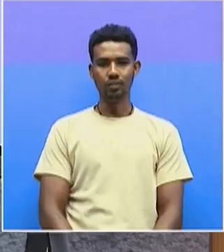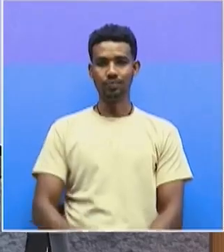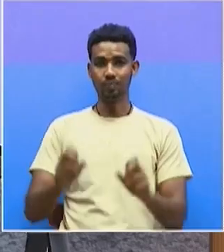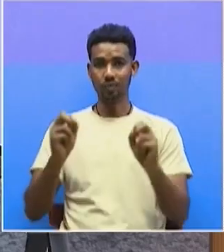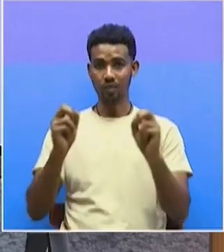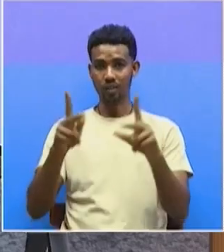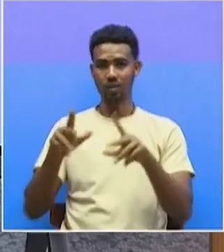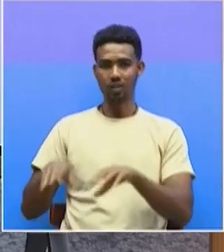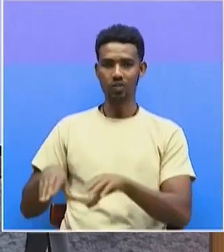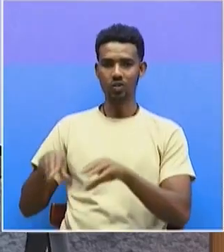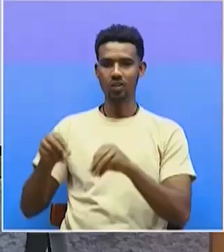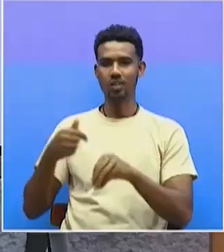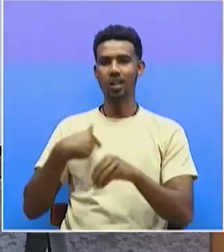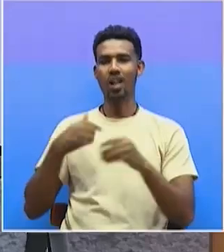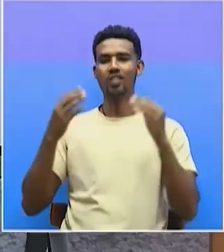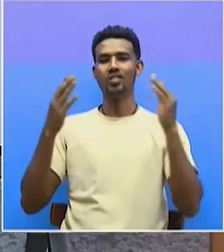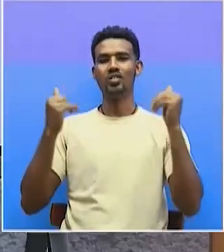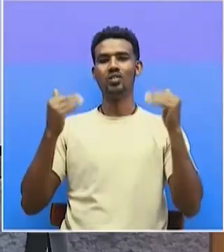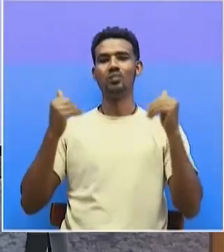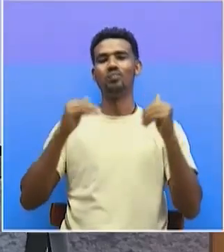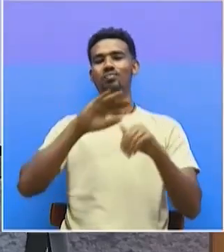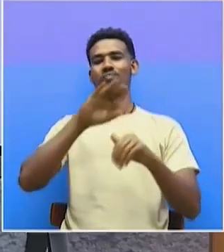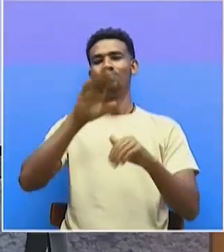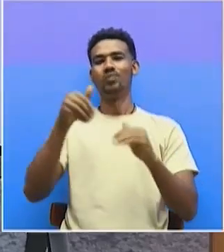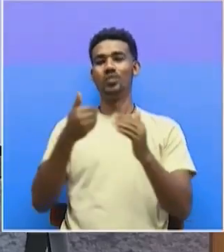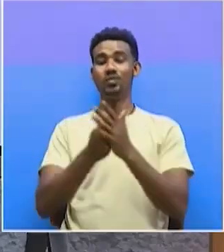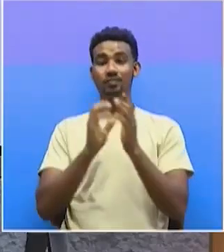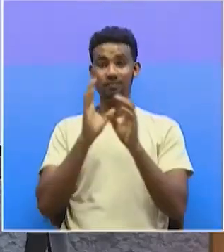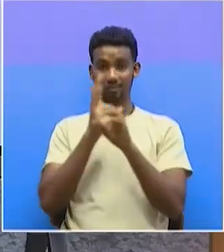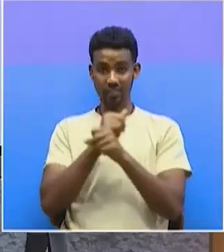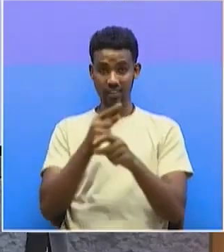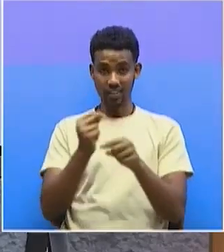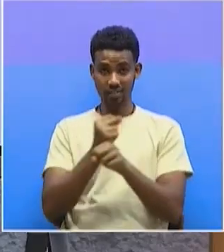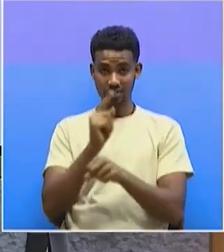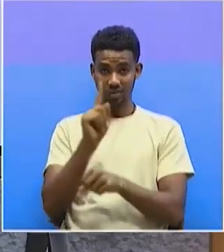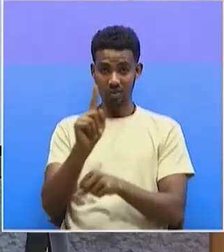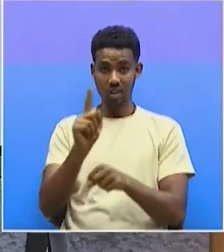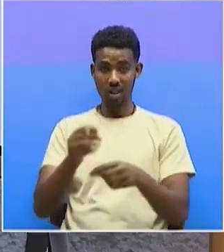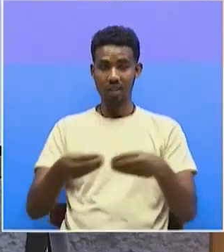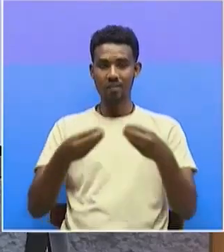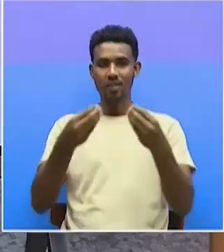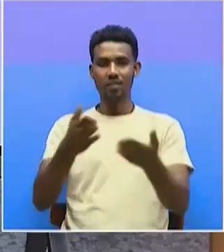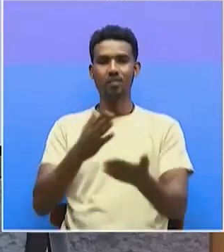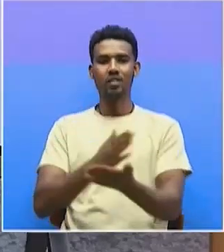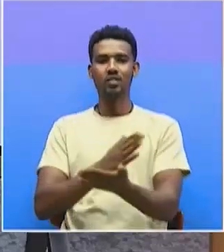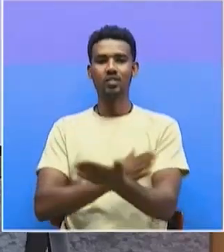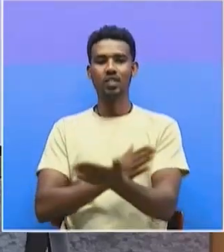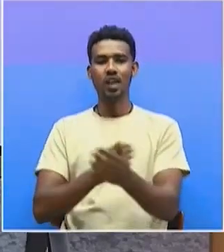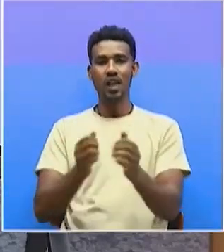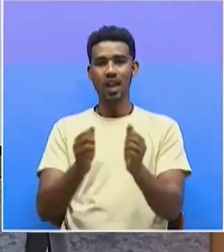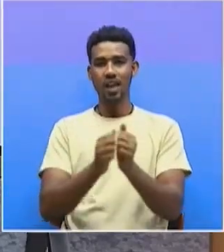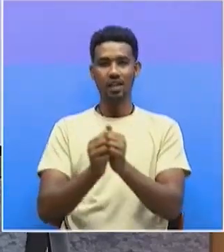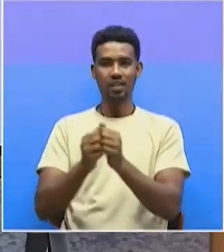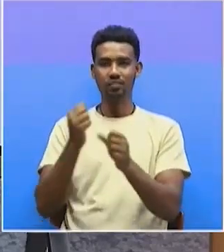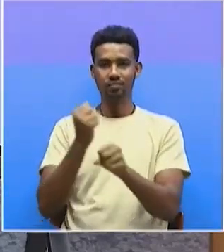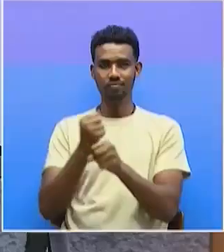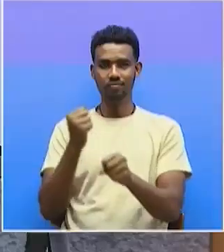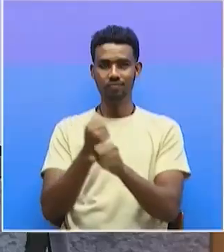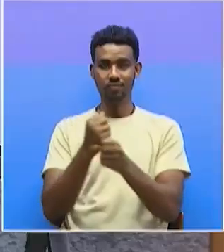Okay, student, I hope you all have finished activity 1. Let me give you correction and let us practice together. Question number